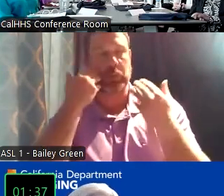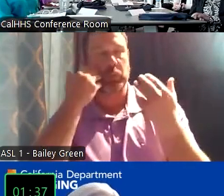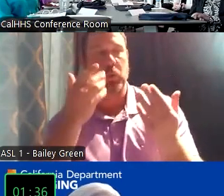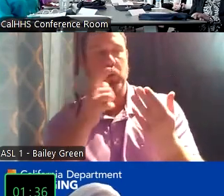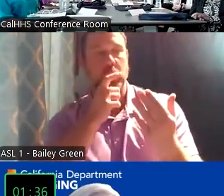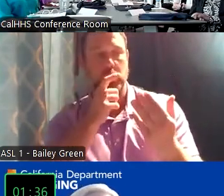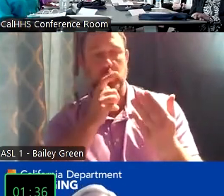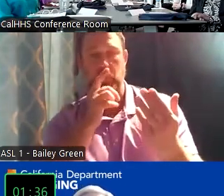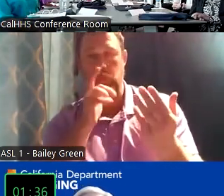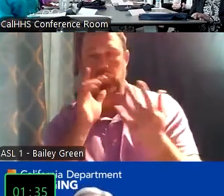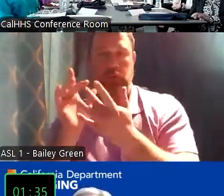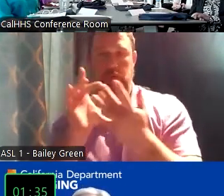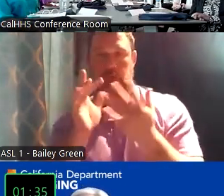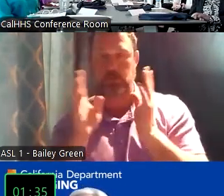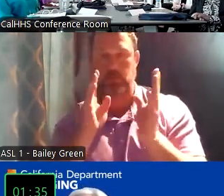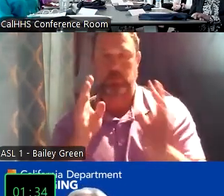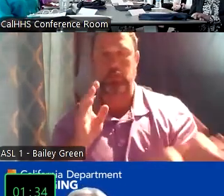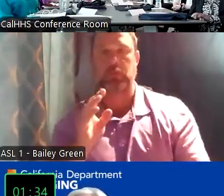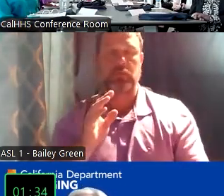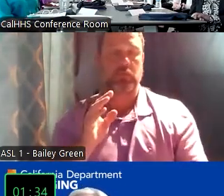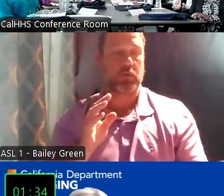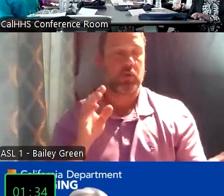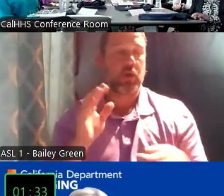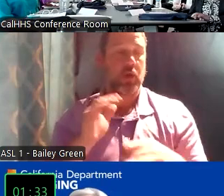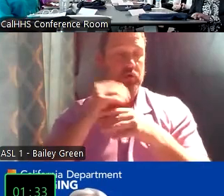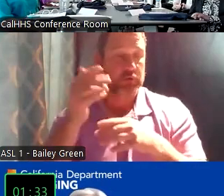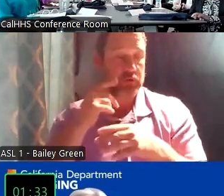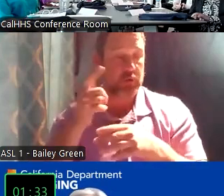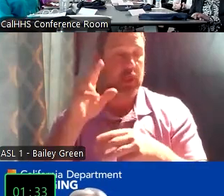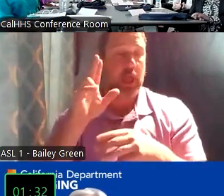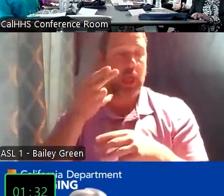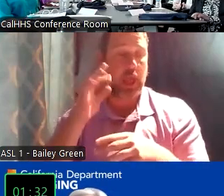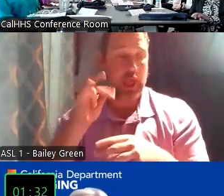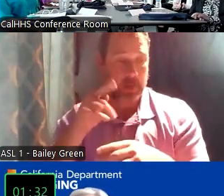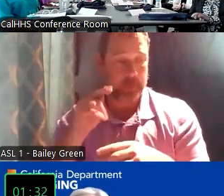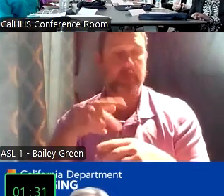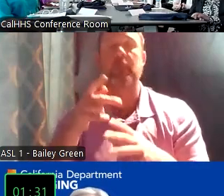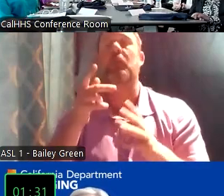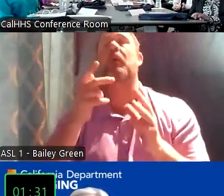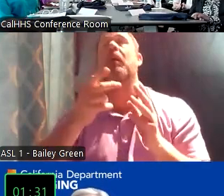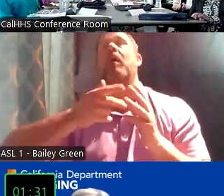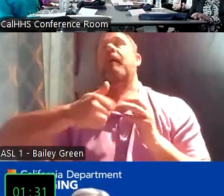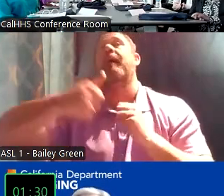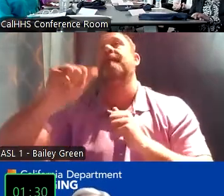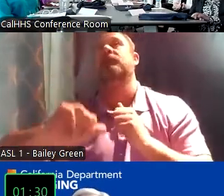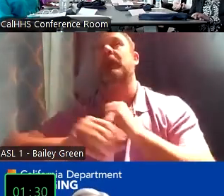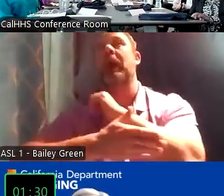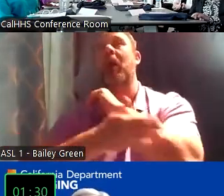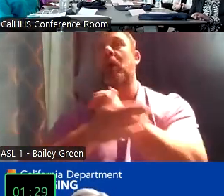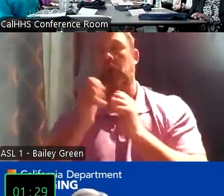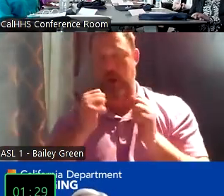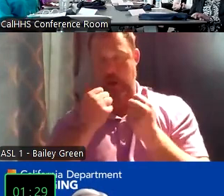go to, the treasure that HICAP in every county can help